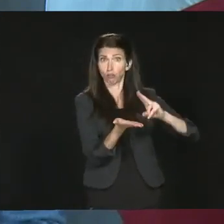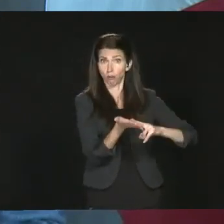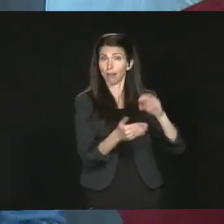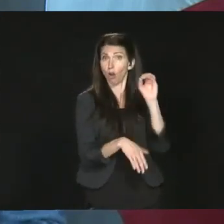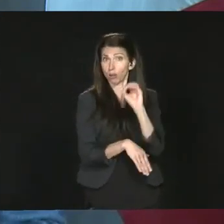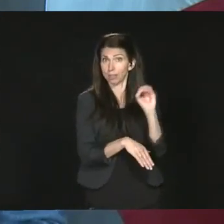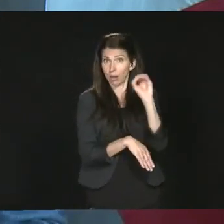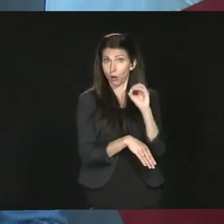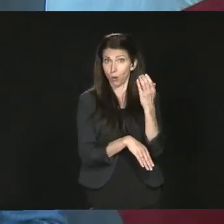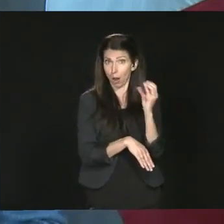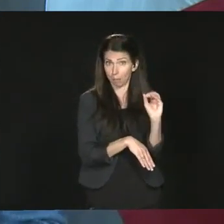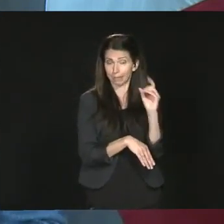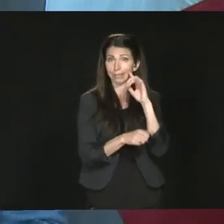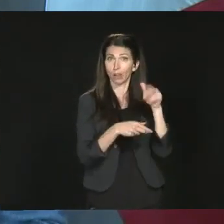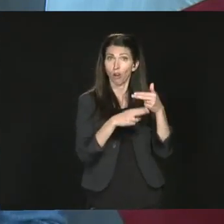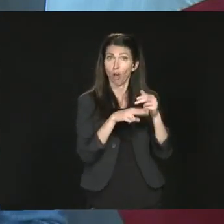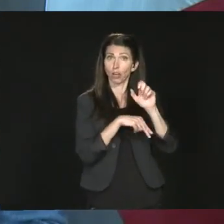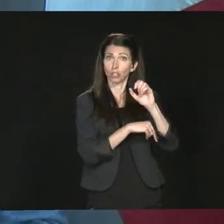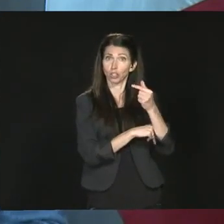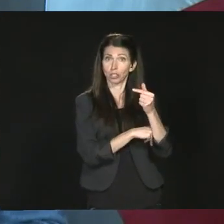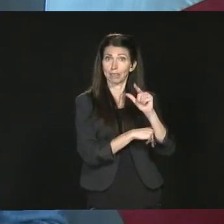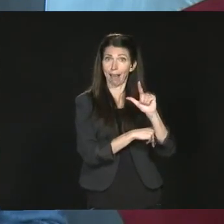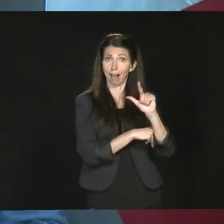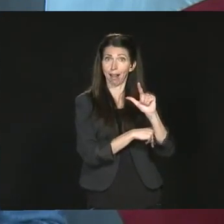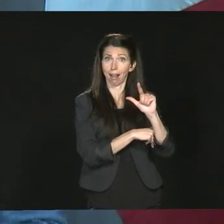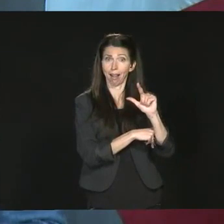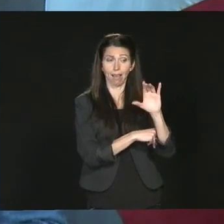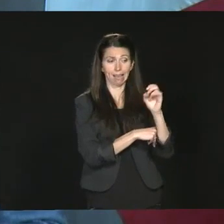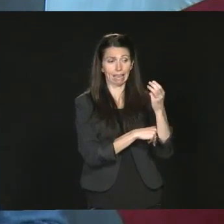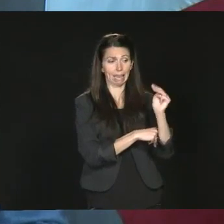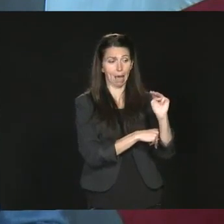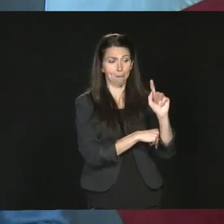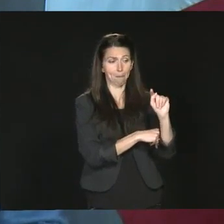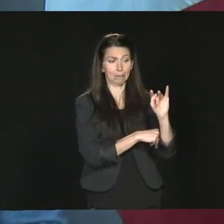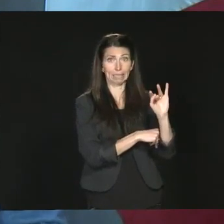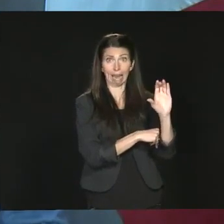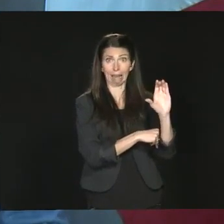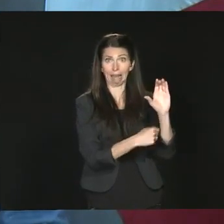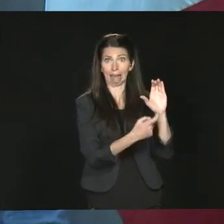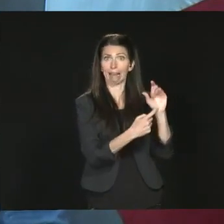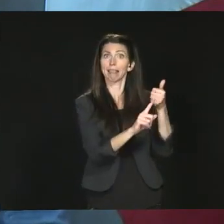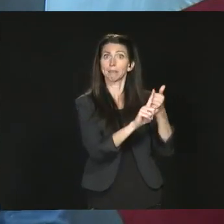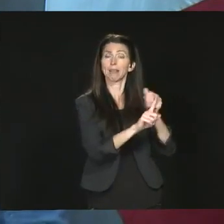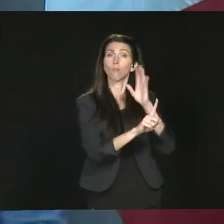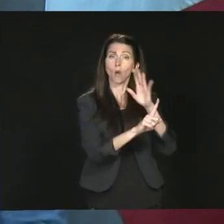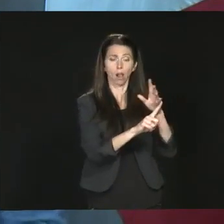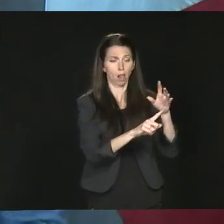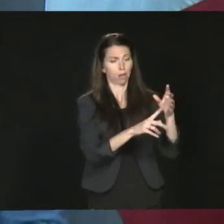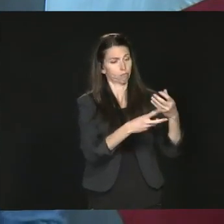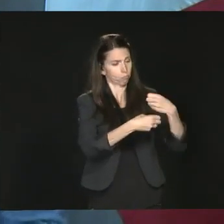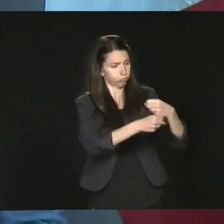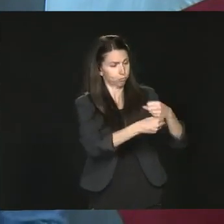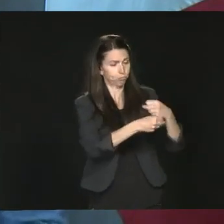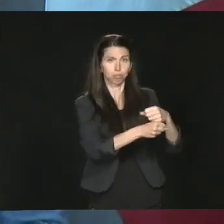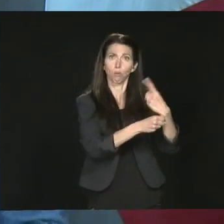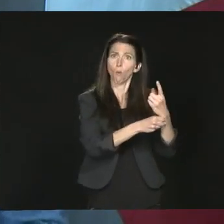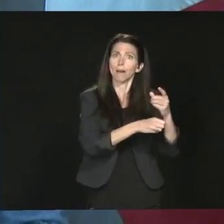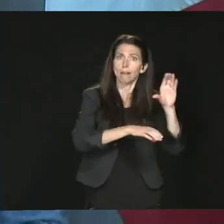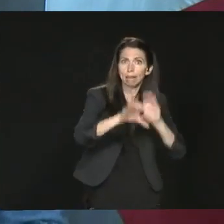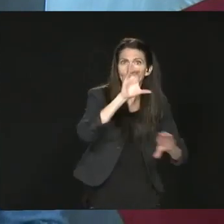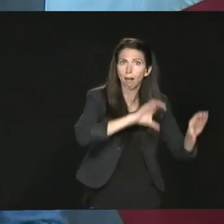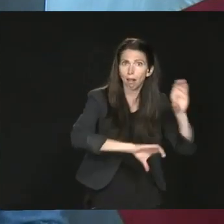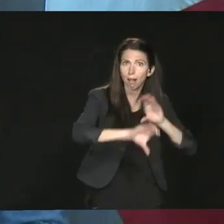supply a chemical that is absolutely necessary to perform COVID-19 testing.